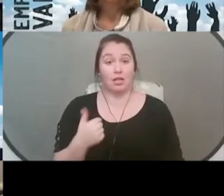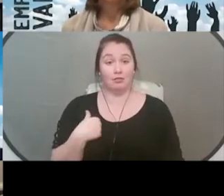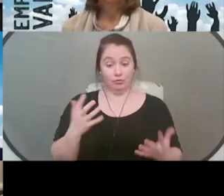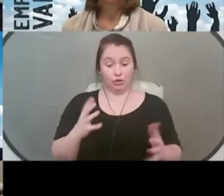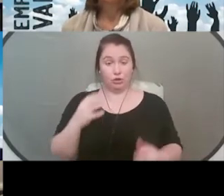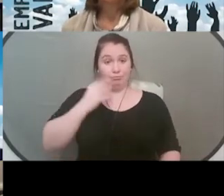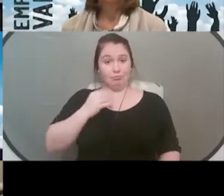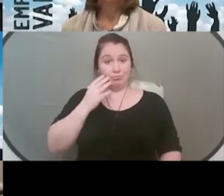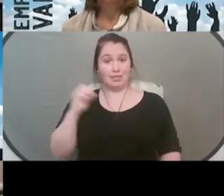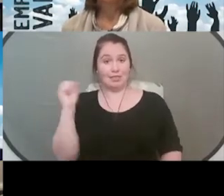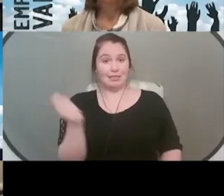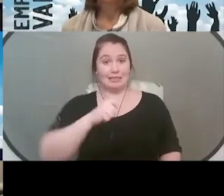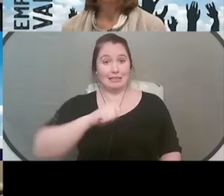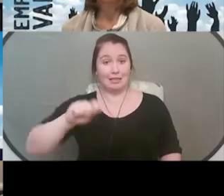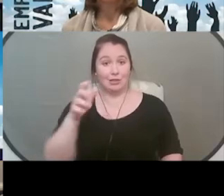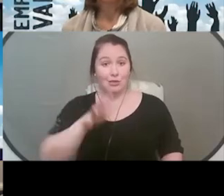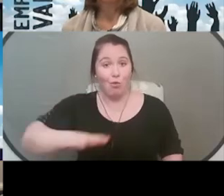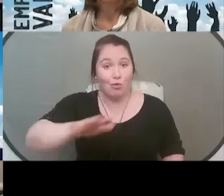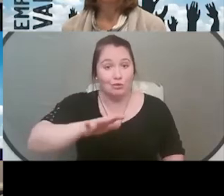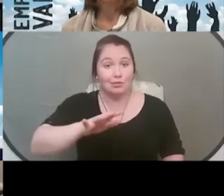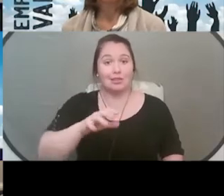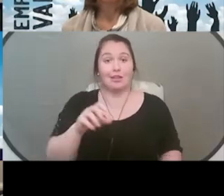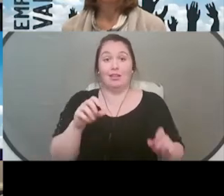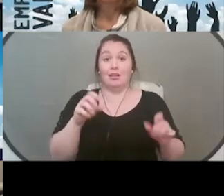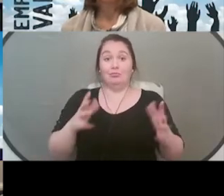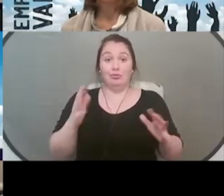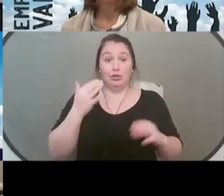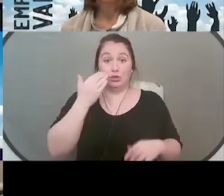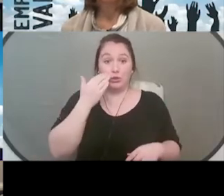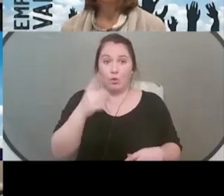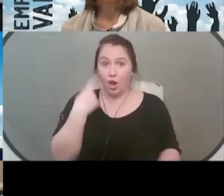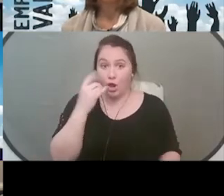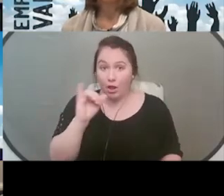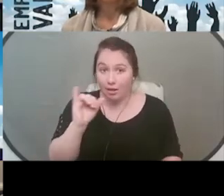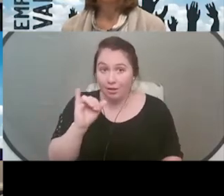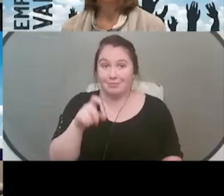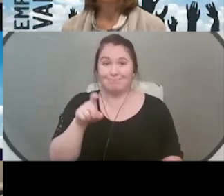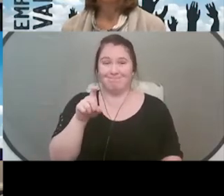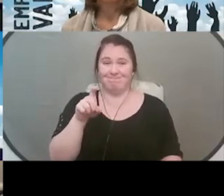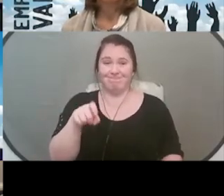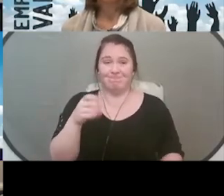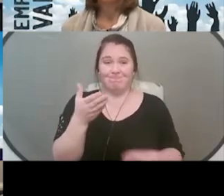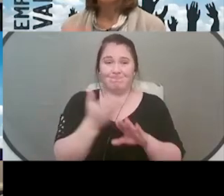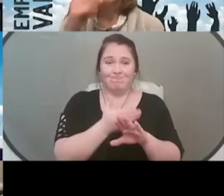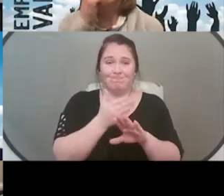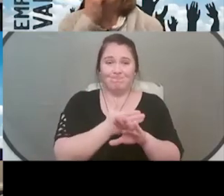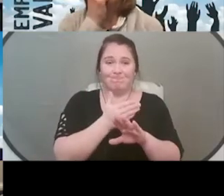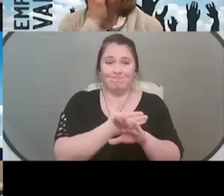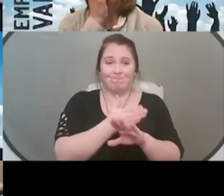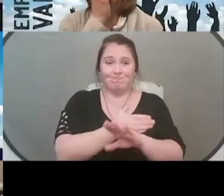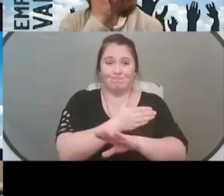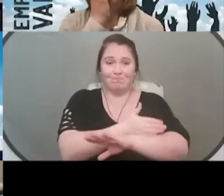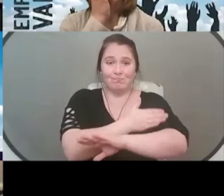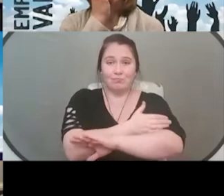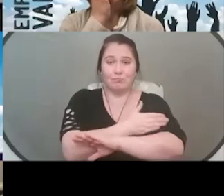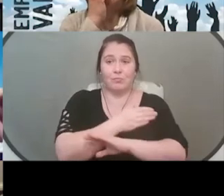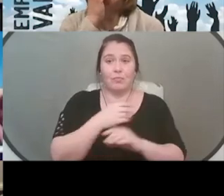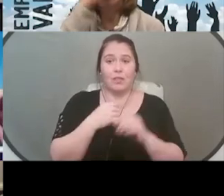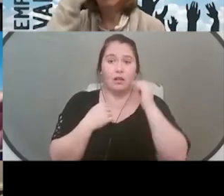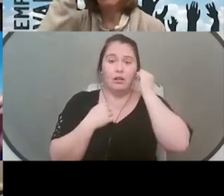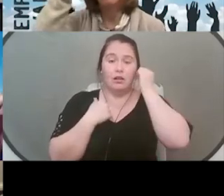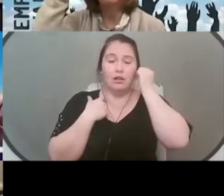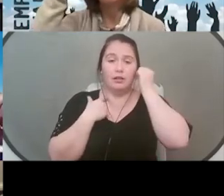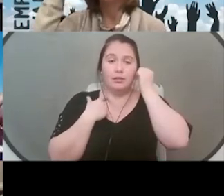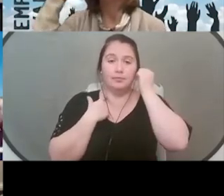courts. I know what they're like out there, and they've got to be improved. And for a 60 high school, there aren't